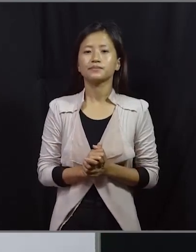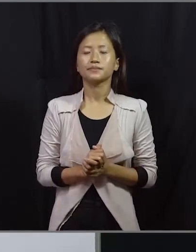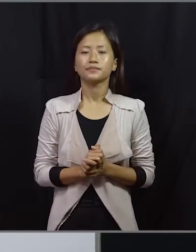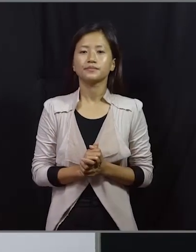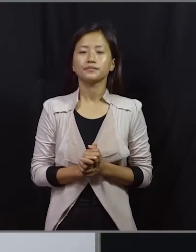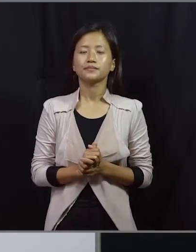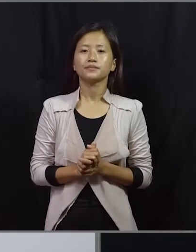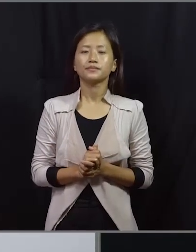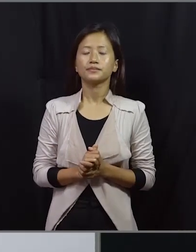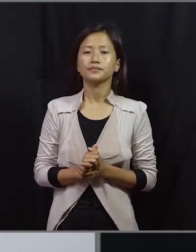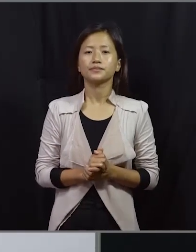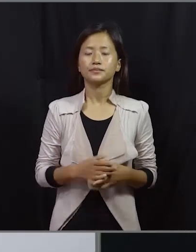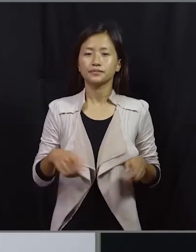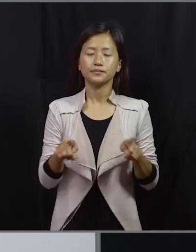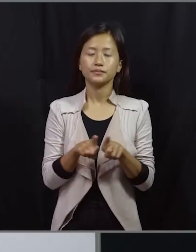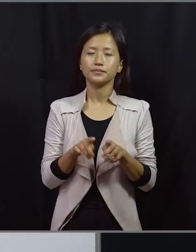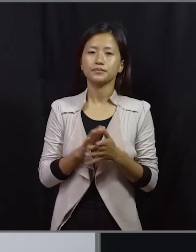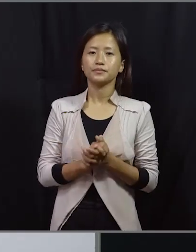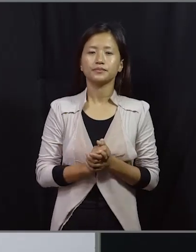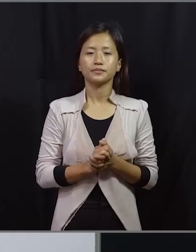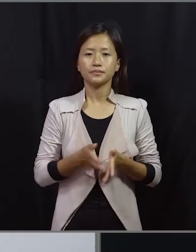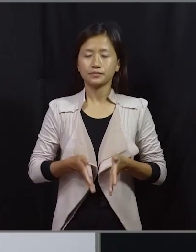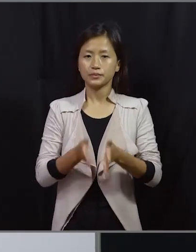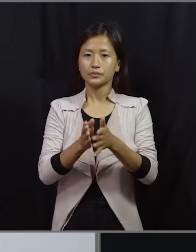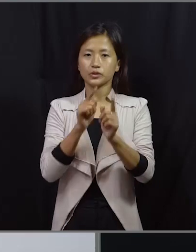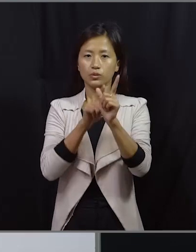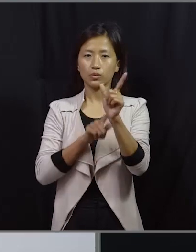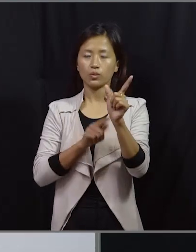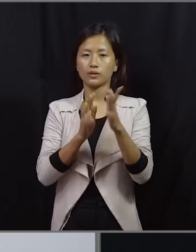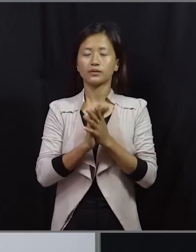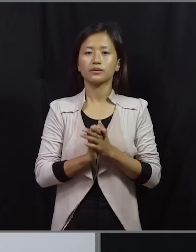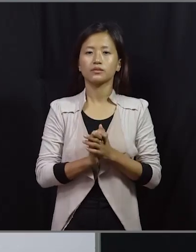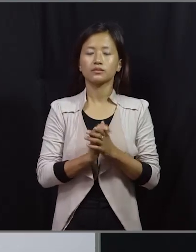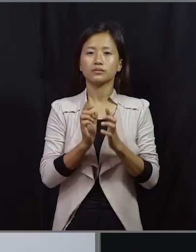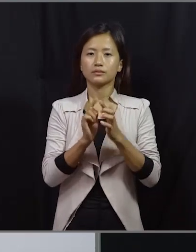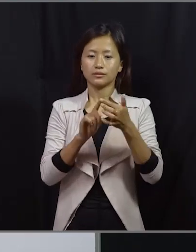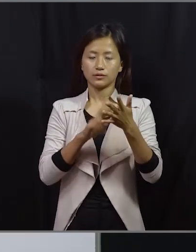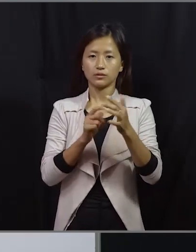Okay. And let Y denote